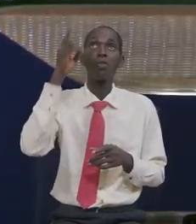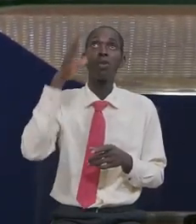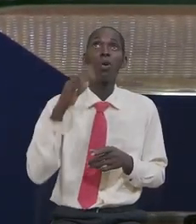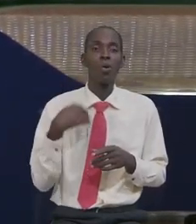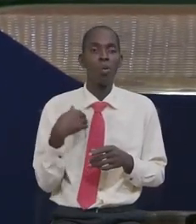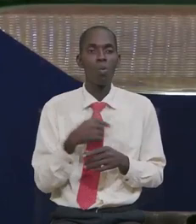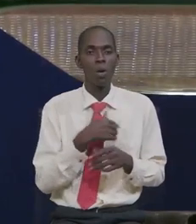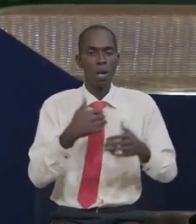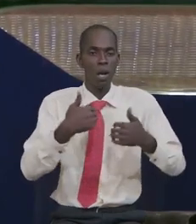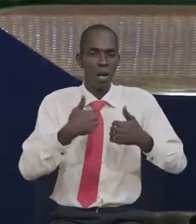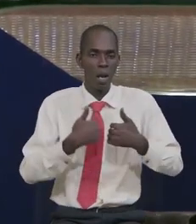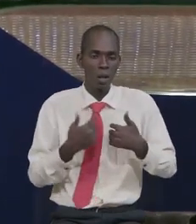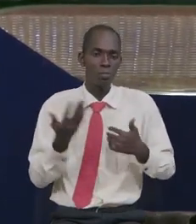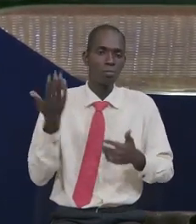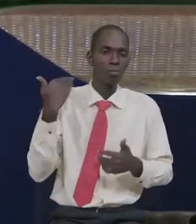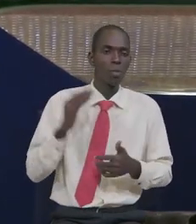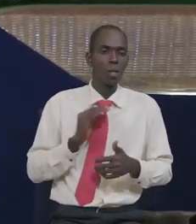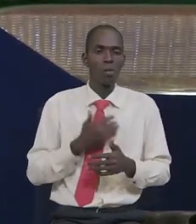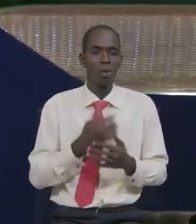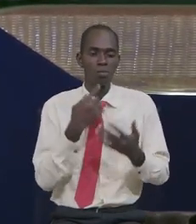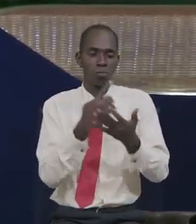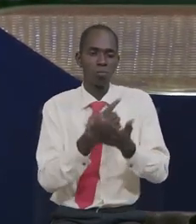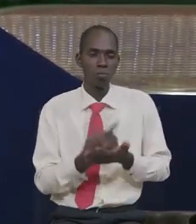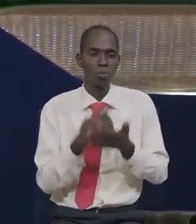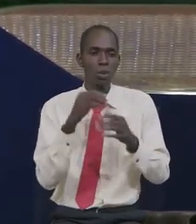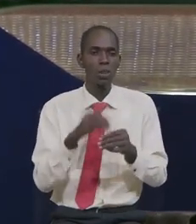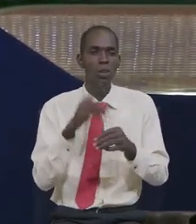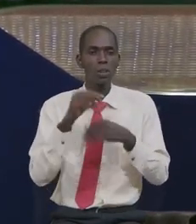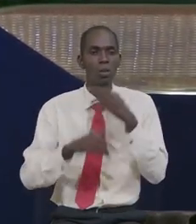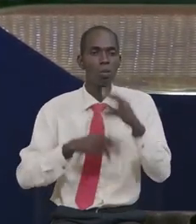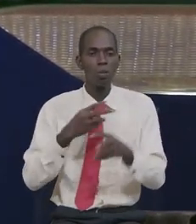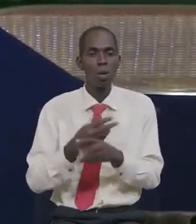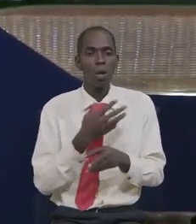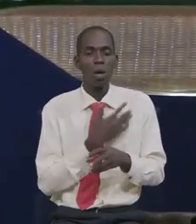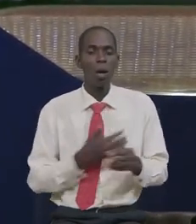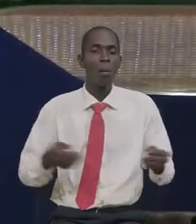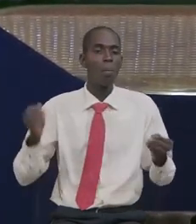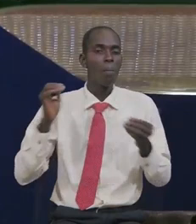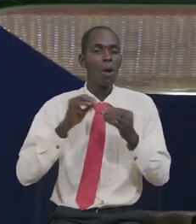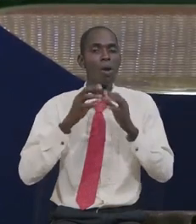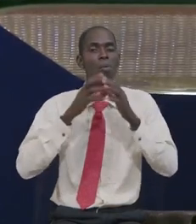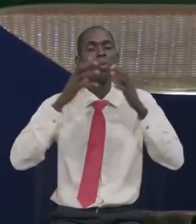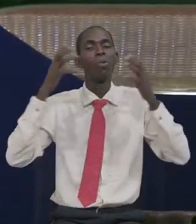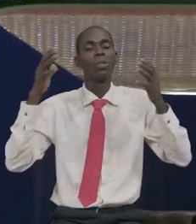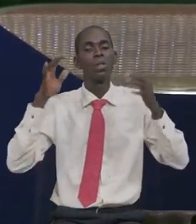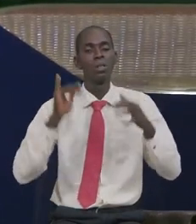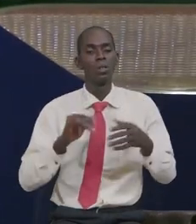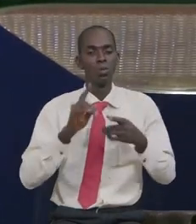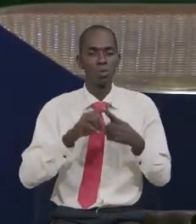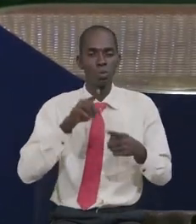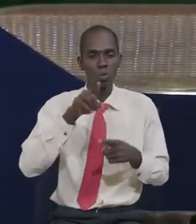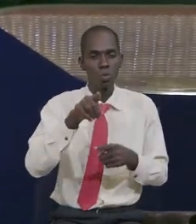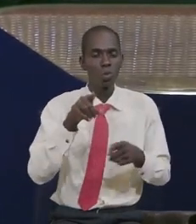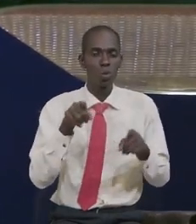a conversation in the world, and more abundantly to you.